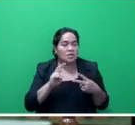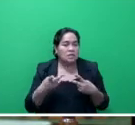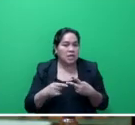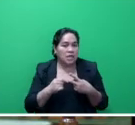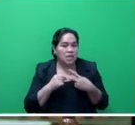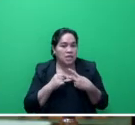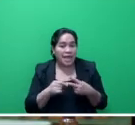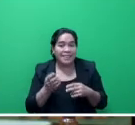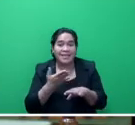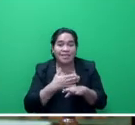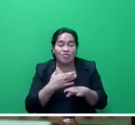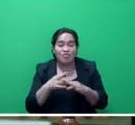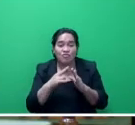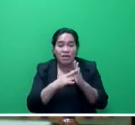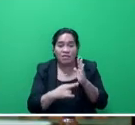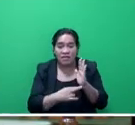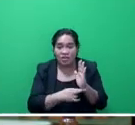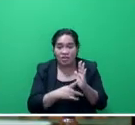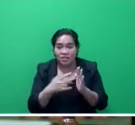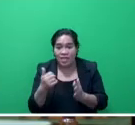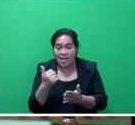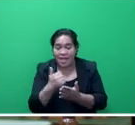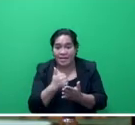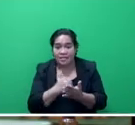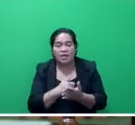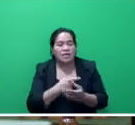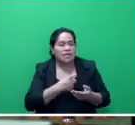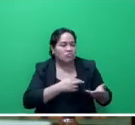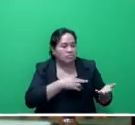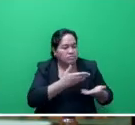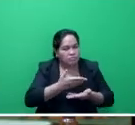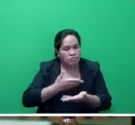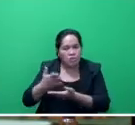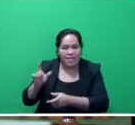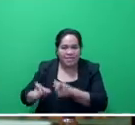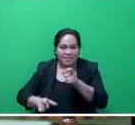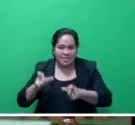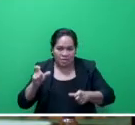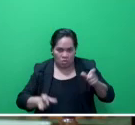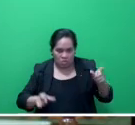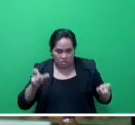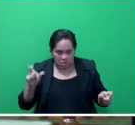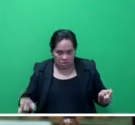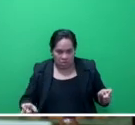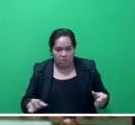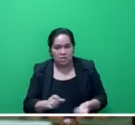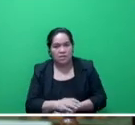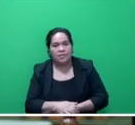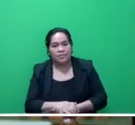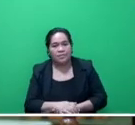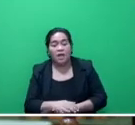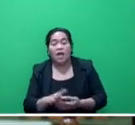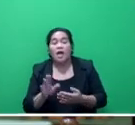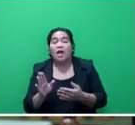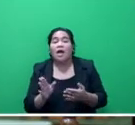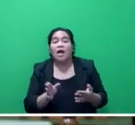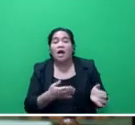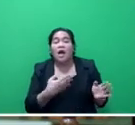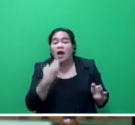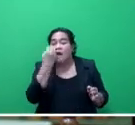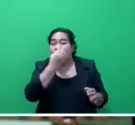new regulation under the Act will be made in consultation with stakeholders. Mr. Speaker, sir, the Food Export and Marketing